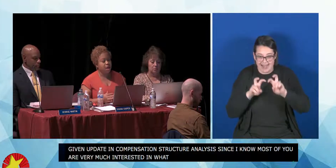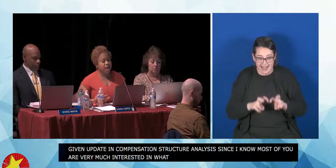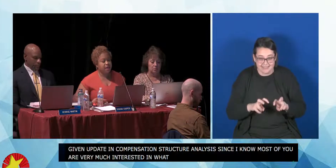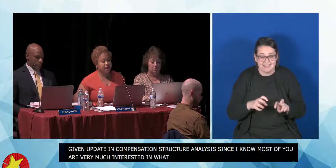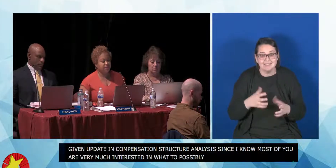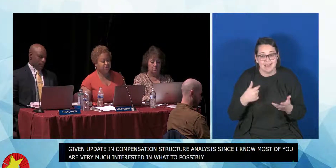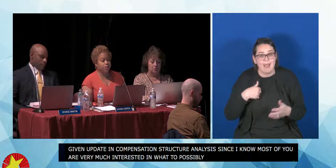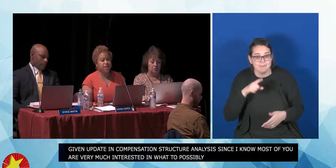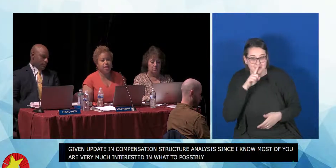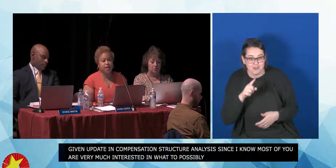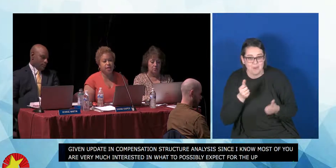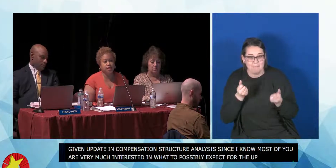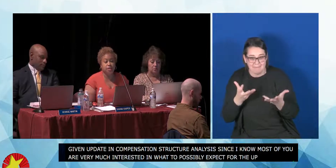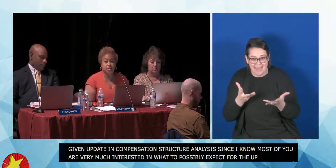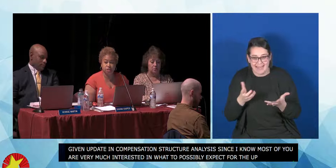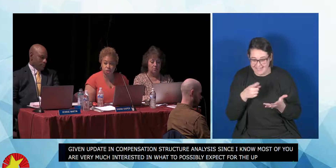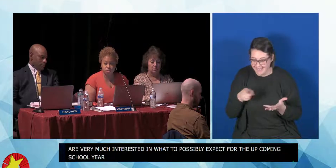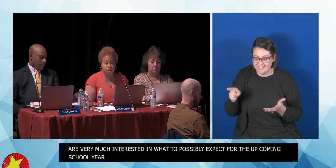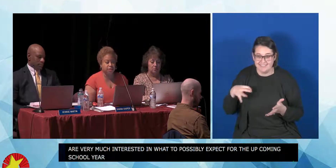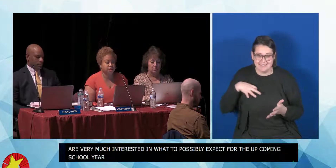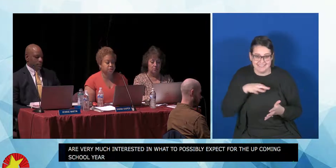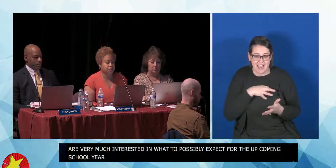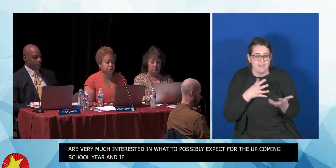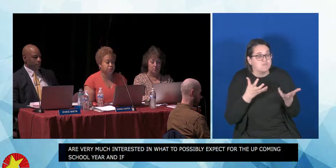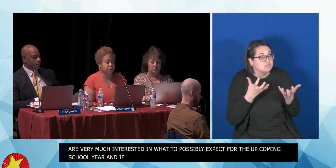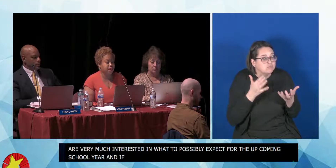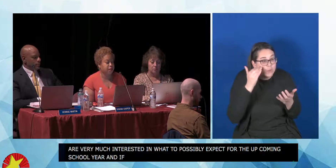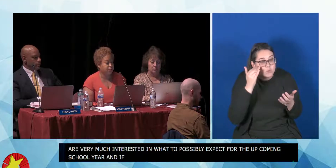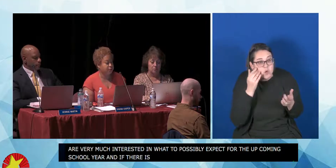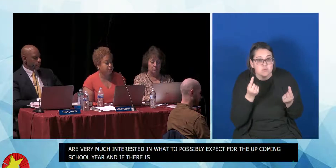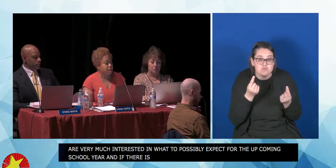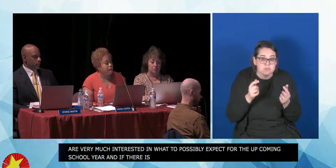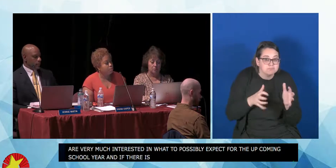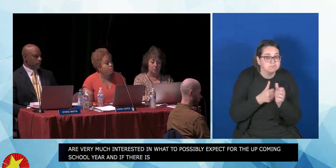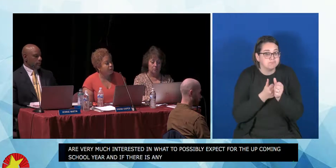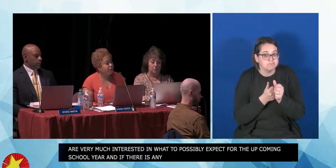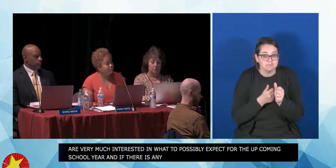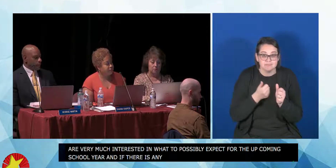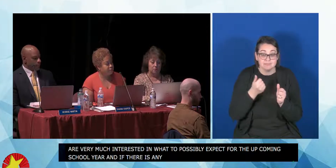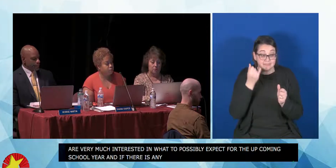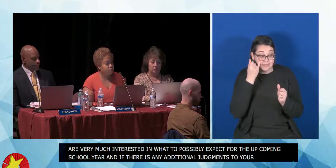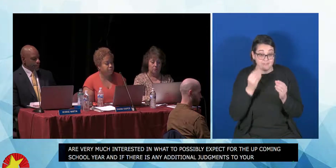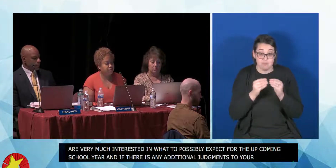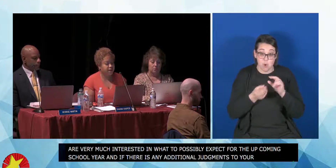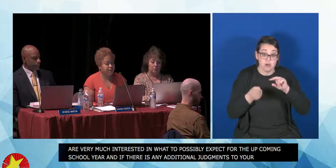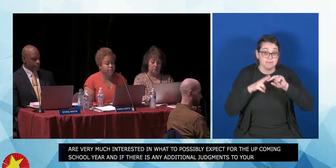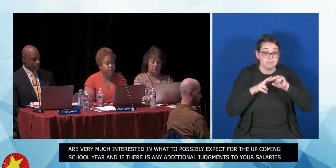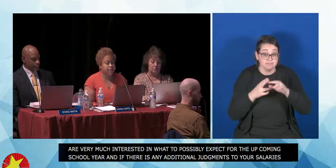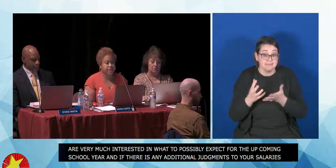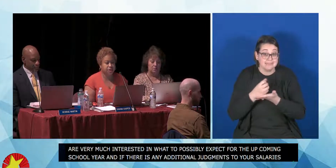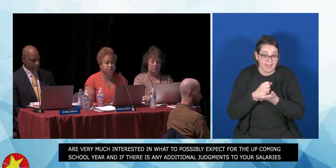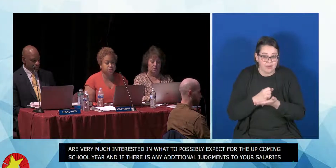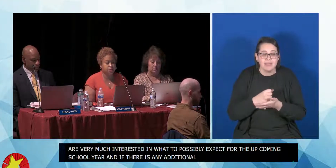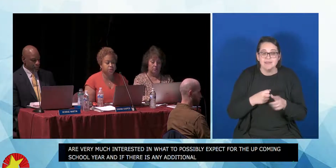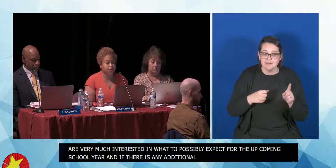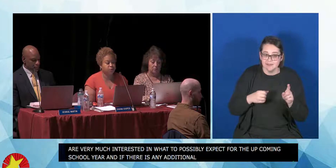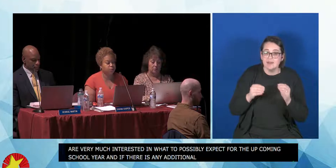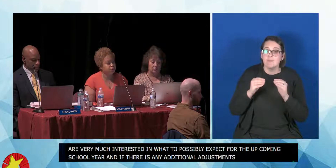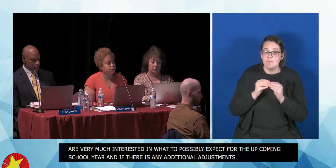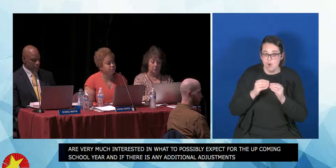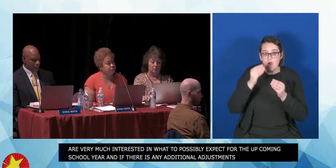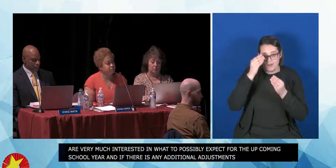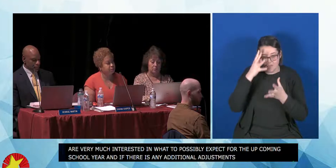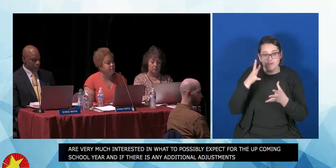year and if there will be any additional adjustments to your salaries. More information will be provided by our Executive Director of